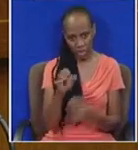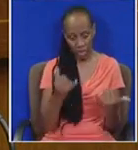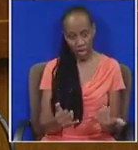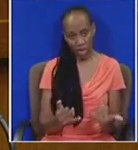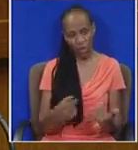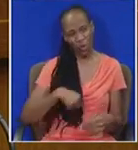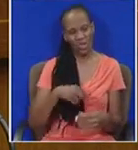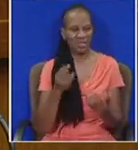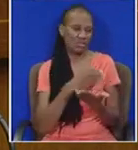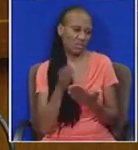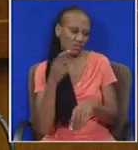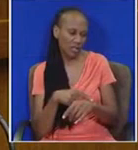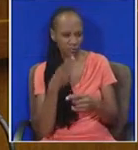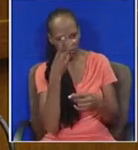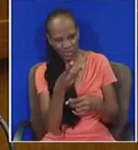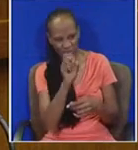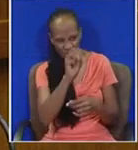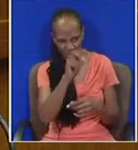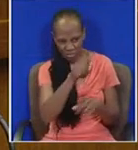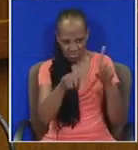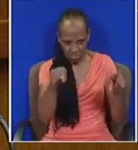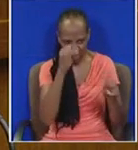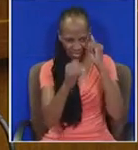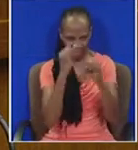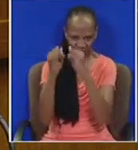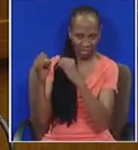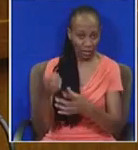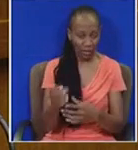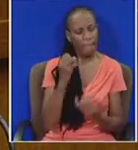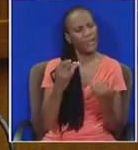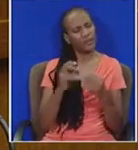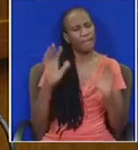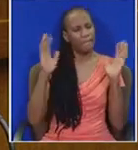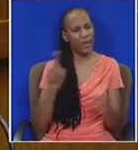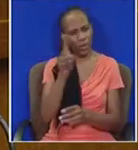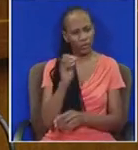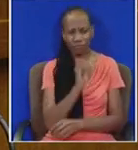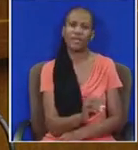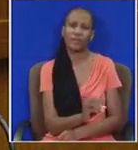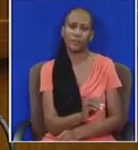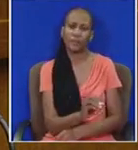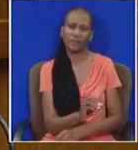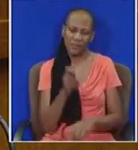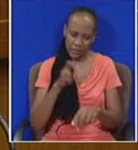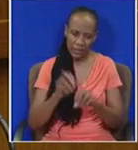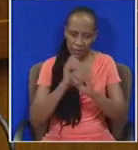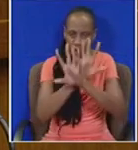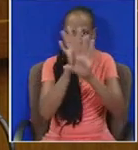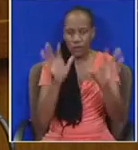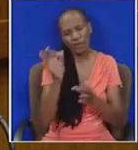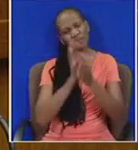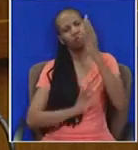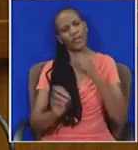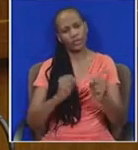whatever we criticize amongst them, the biggest question is the clarity of our strategic